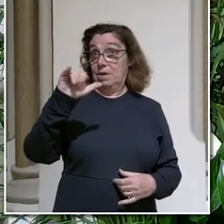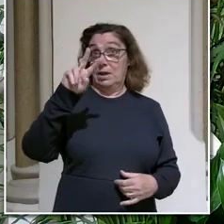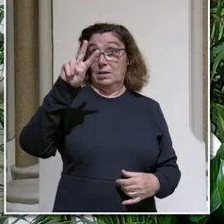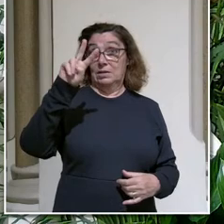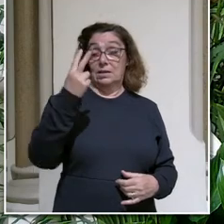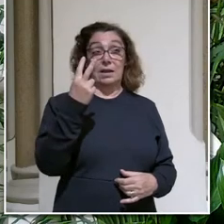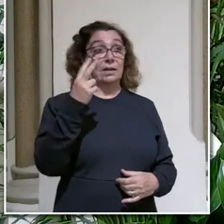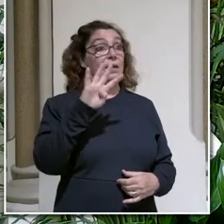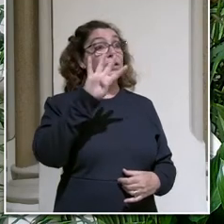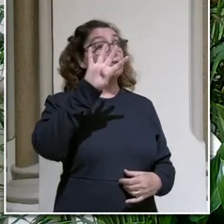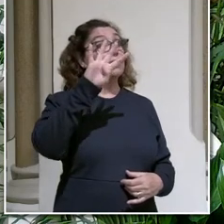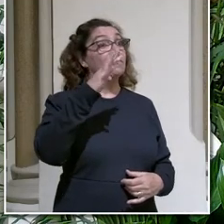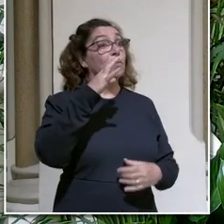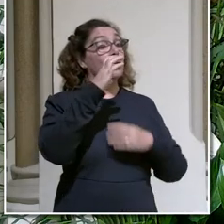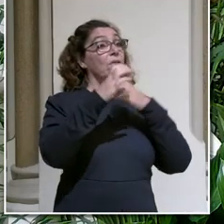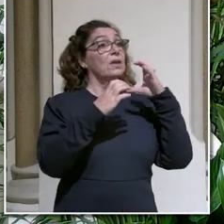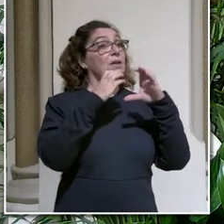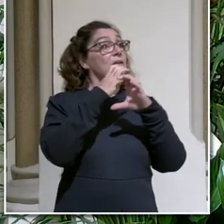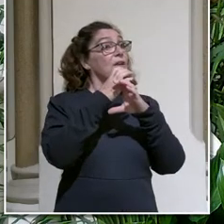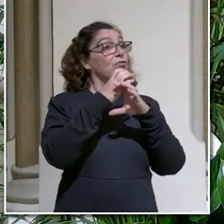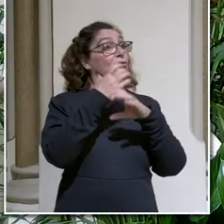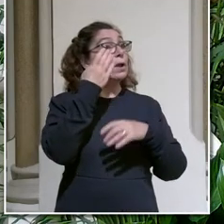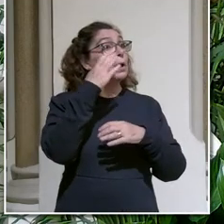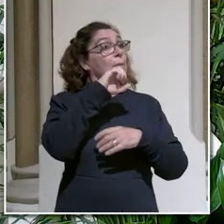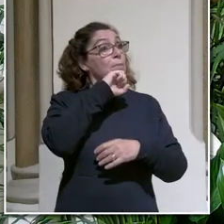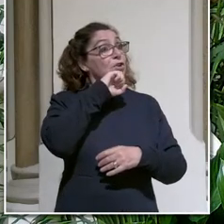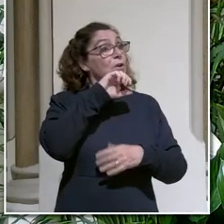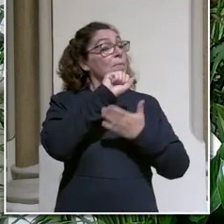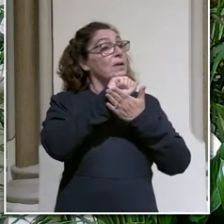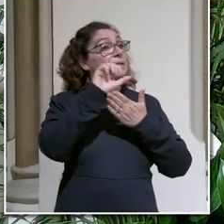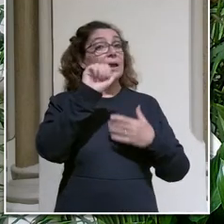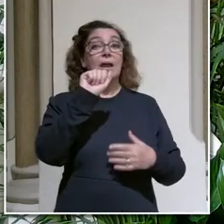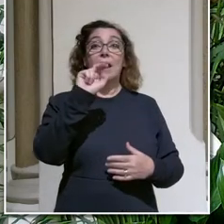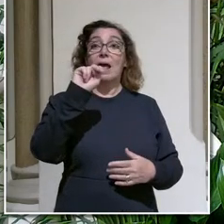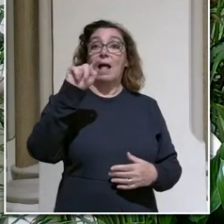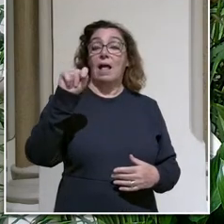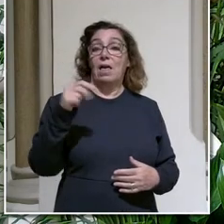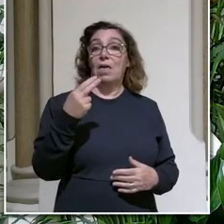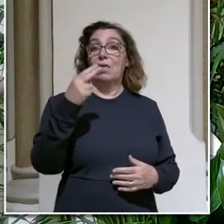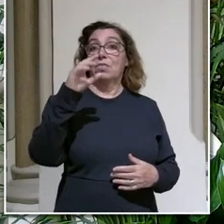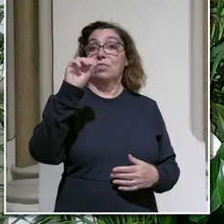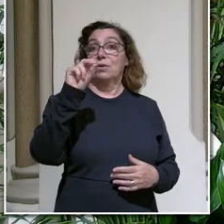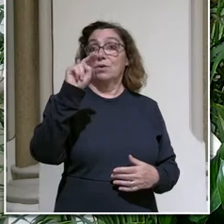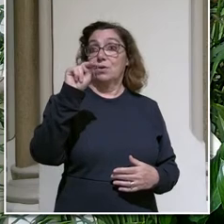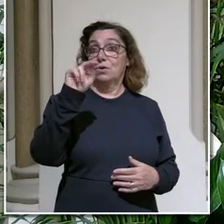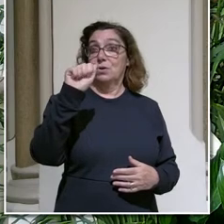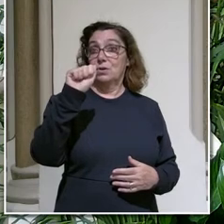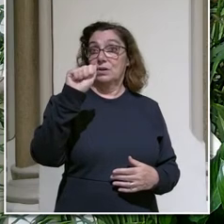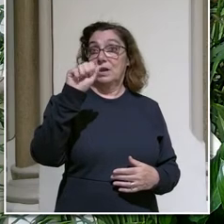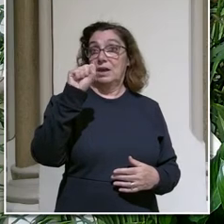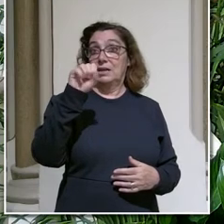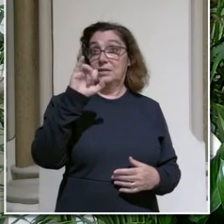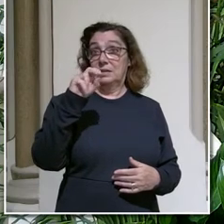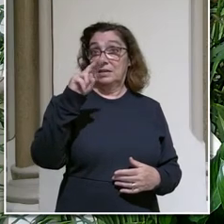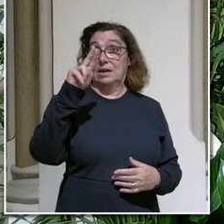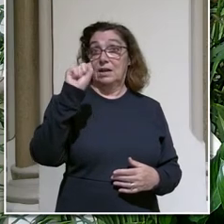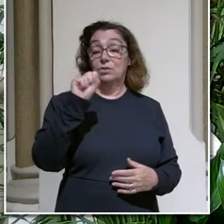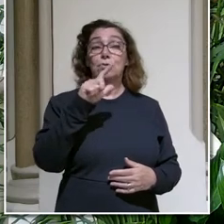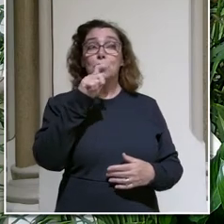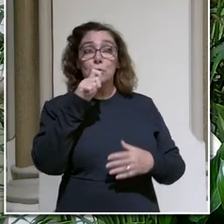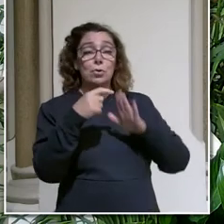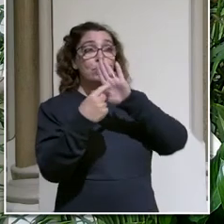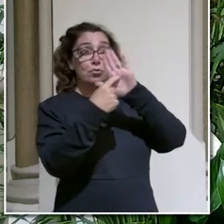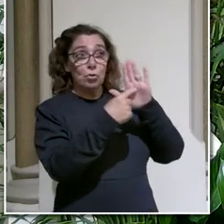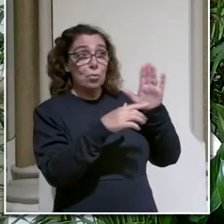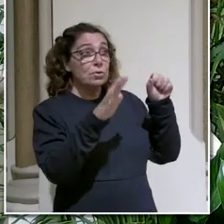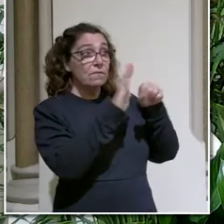the 4th century bishop and doctor, Saint Athanasius, whose teaching helped the Church articulate her belief in the full divinity